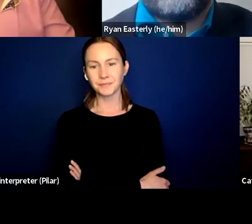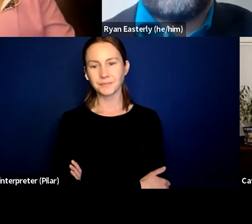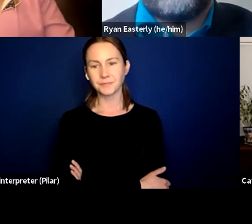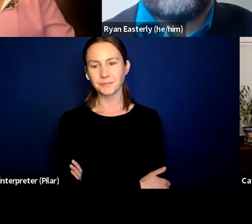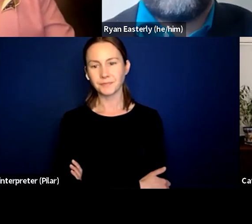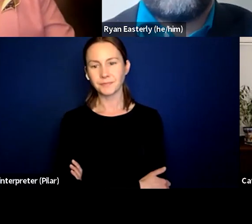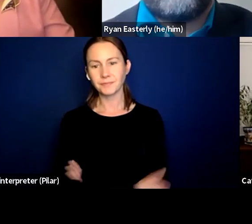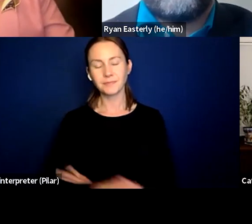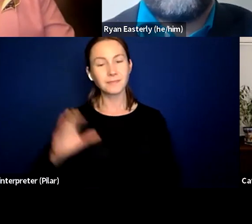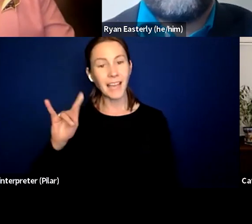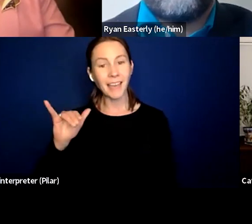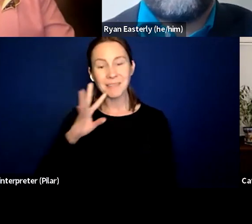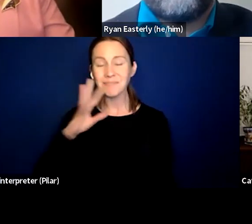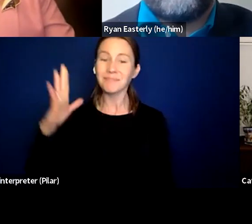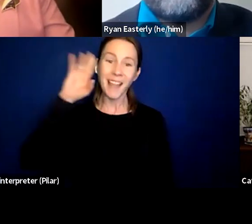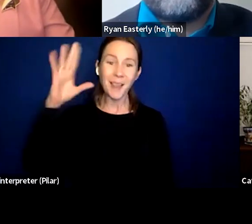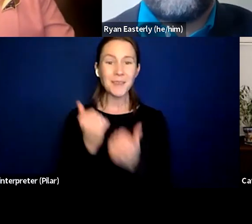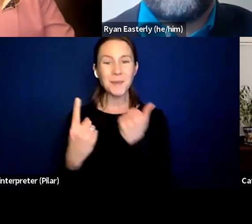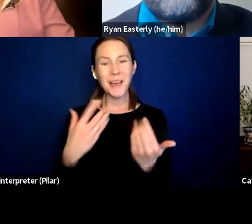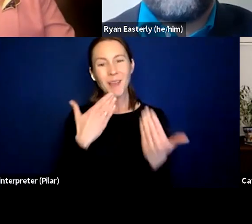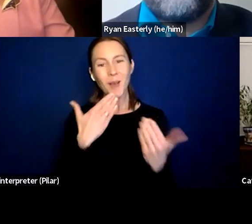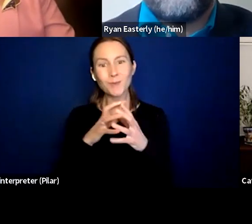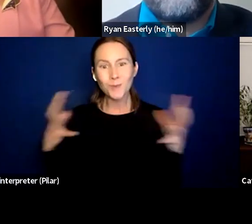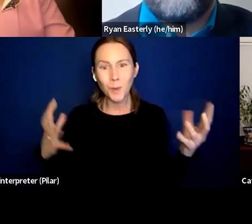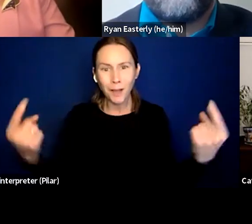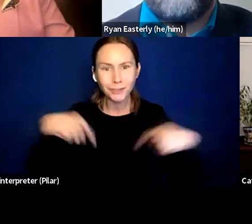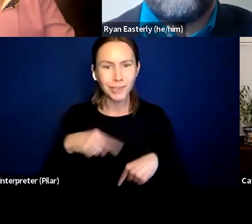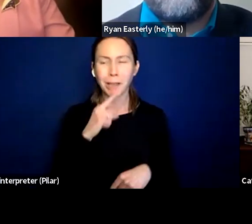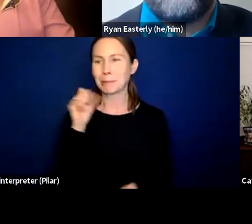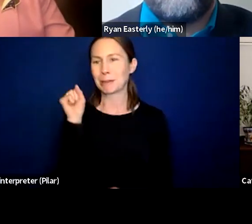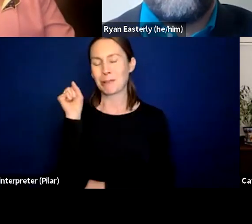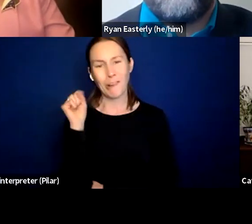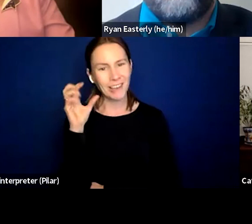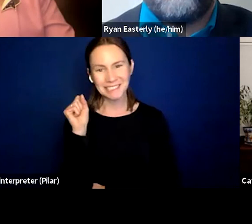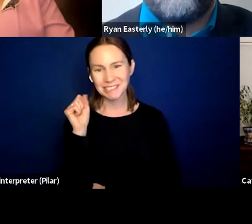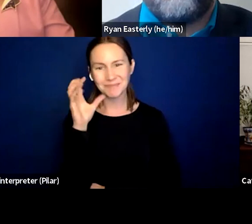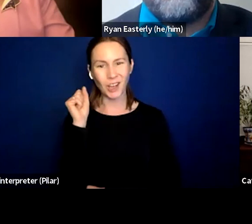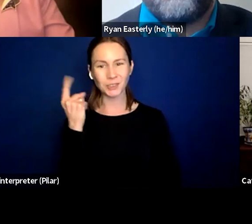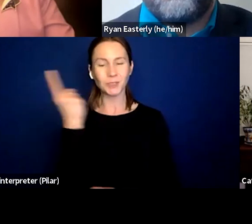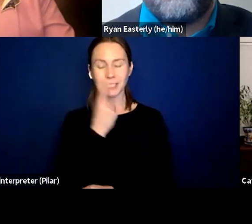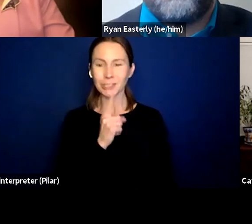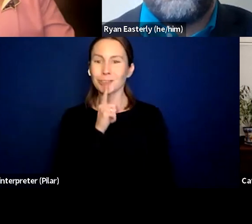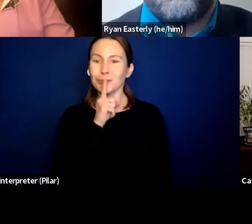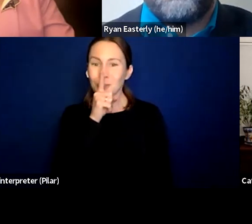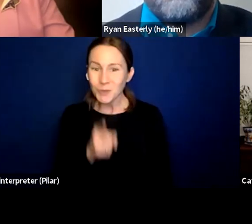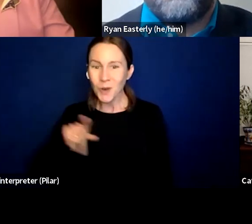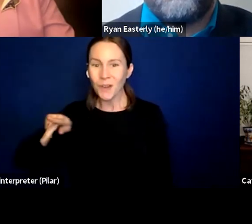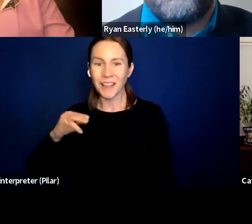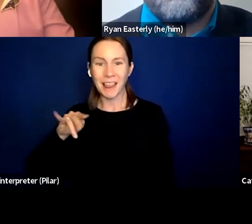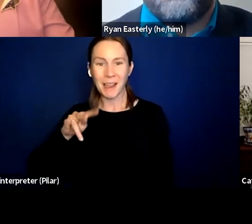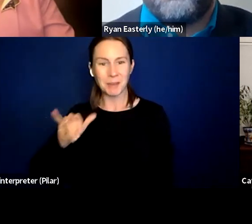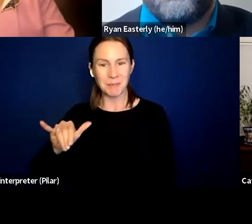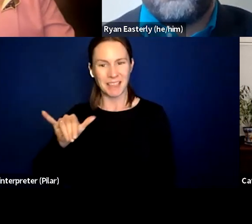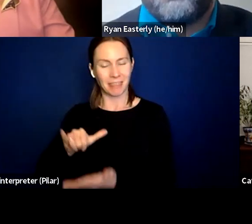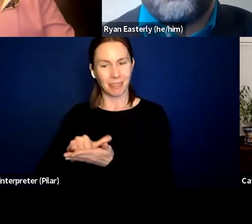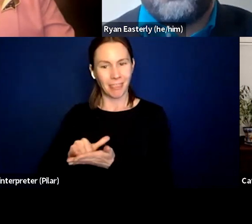Hey, everybody. Thanks so much for coming. This is awesome. In the spirit of true philanthropy, I will,